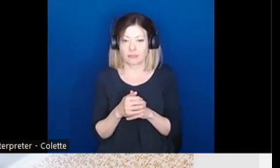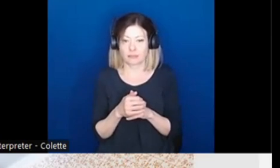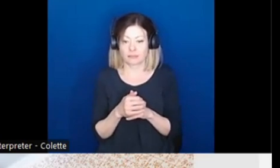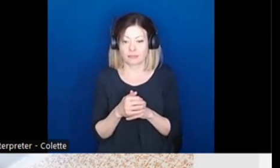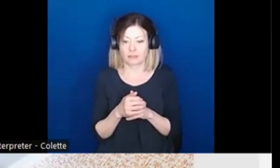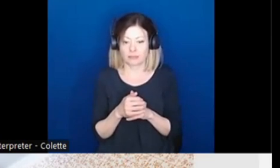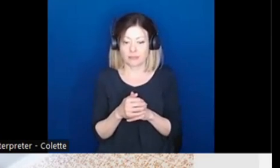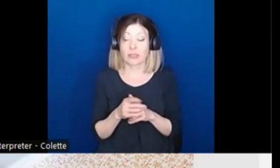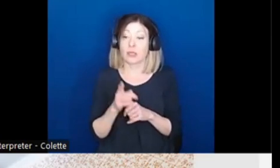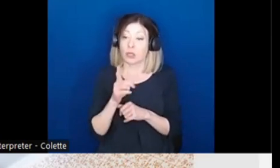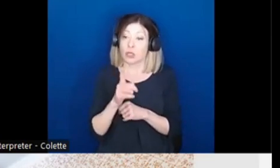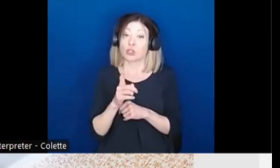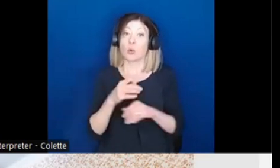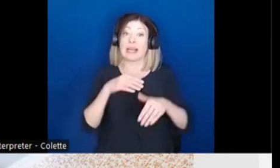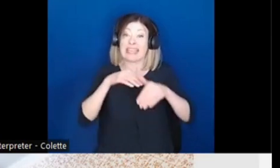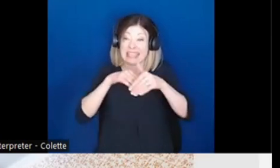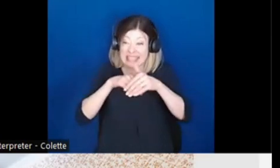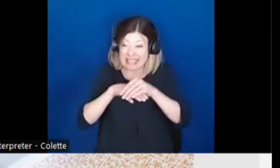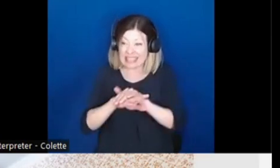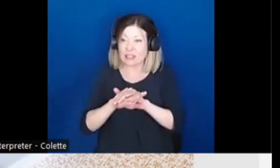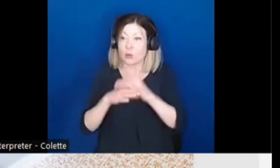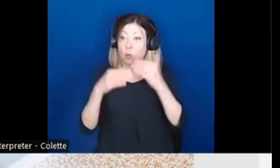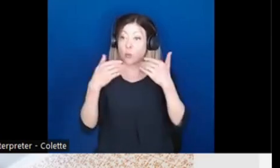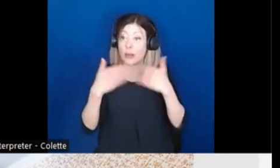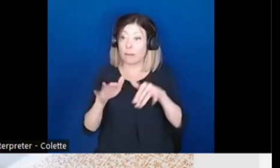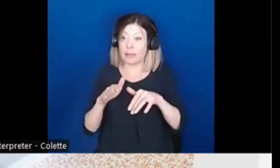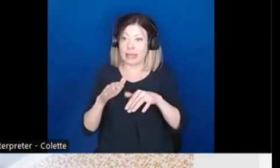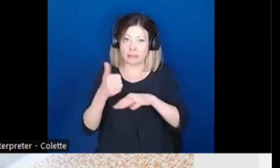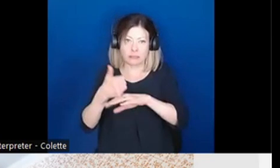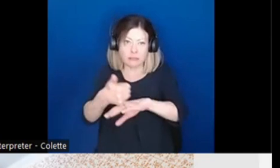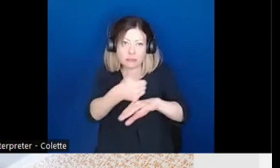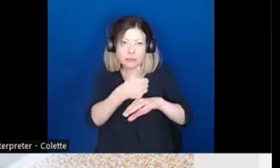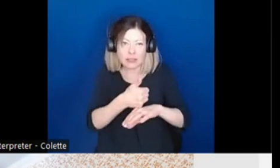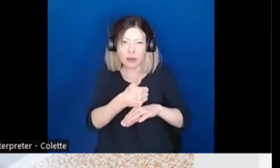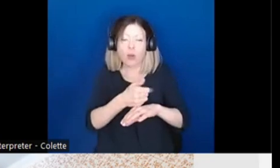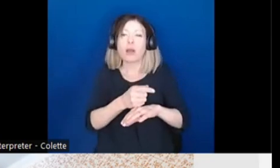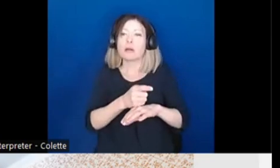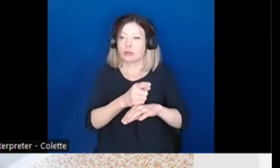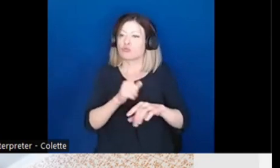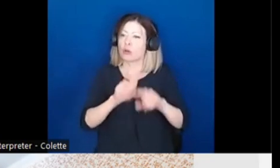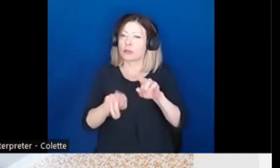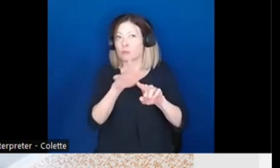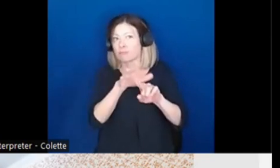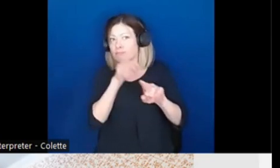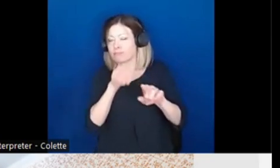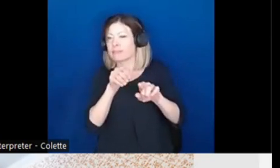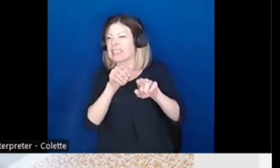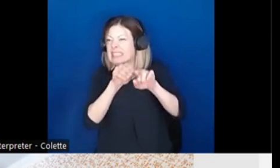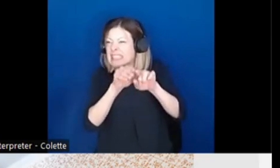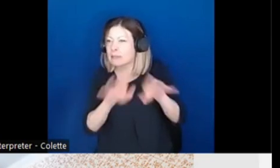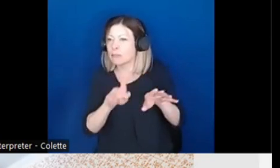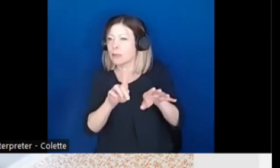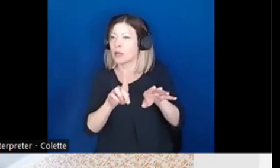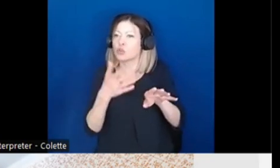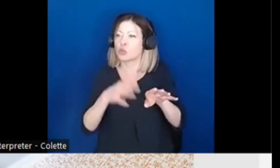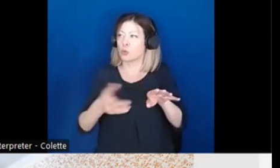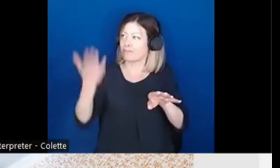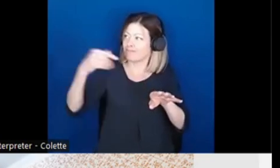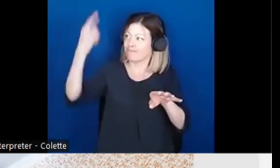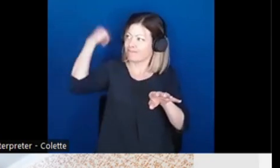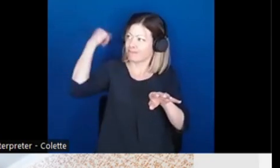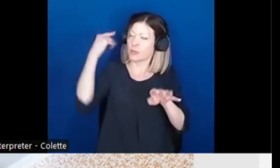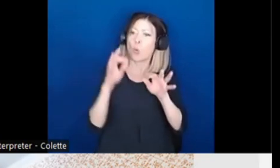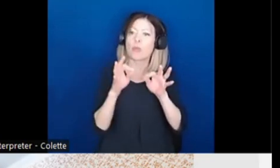as much as possible as we think it would have been when the Brontes lived in it. So there are some places, parts of the museum where it's more